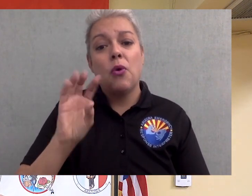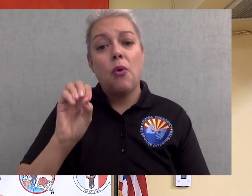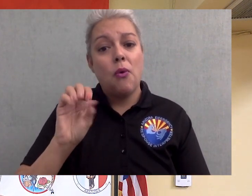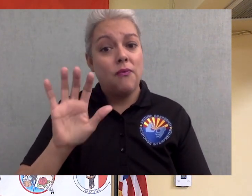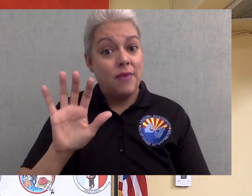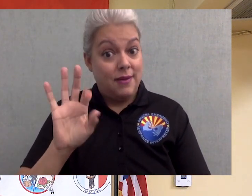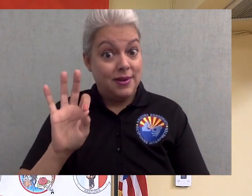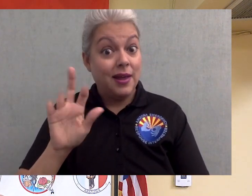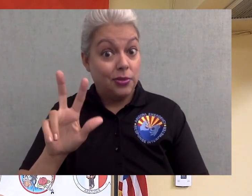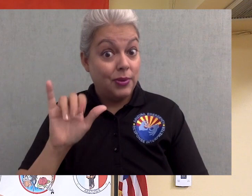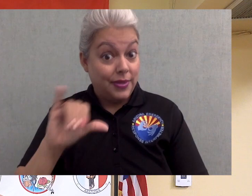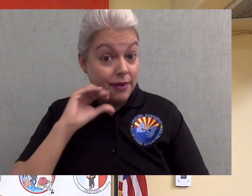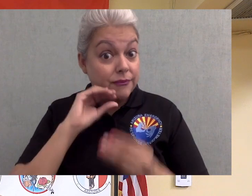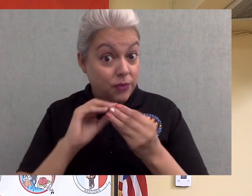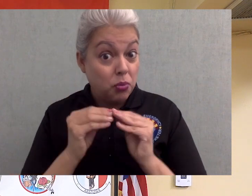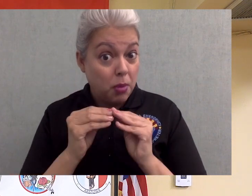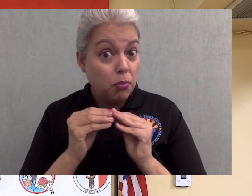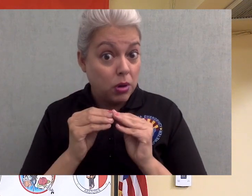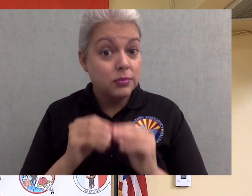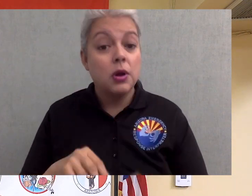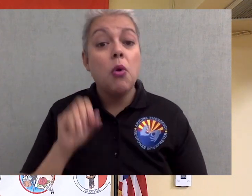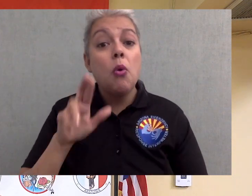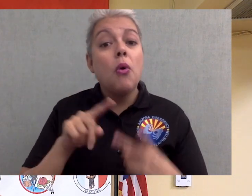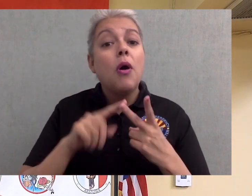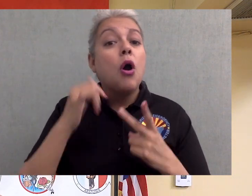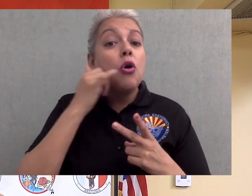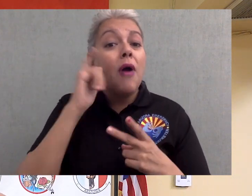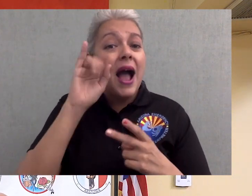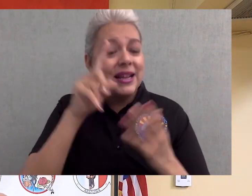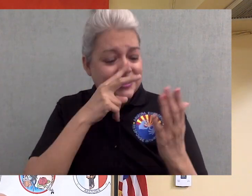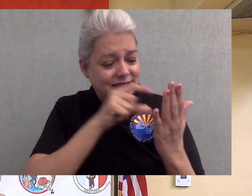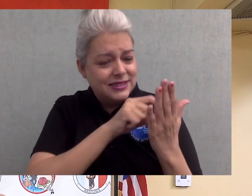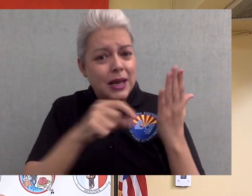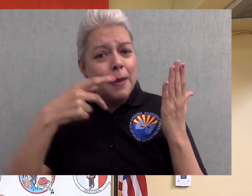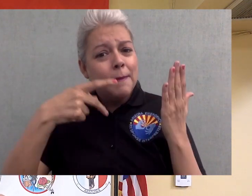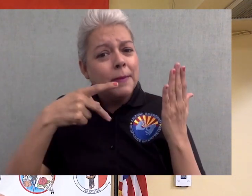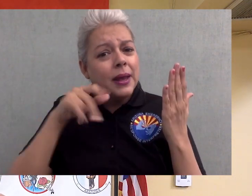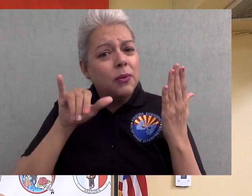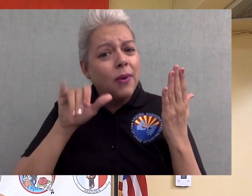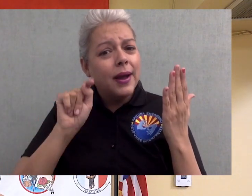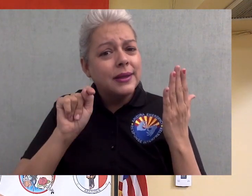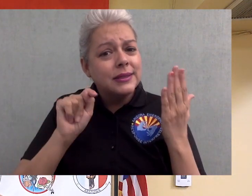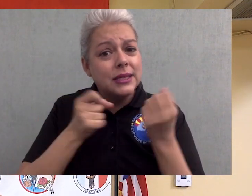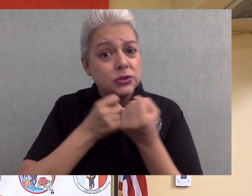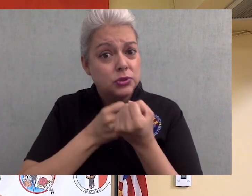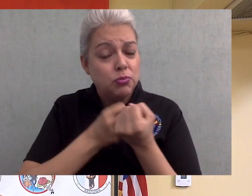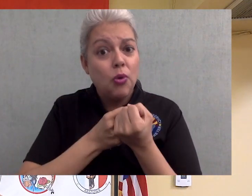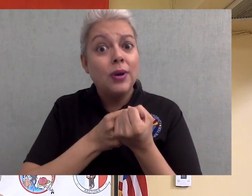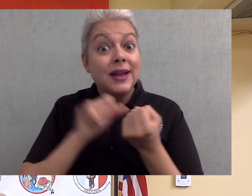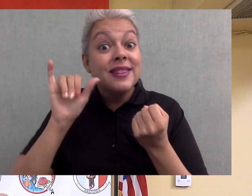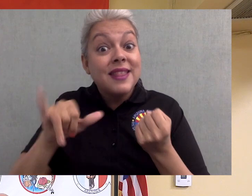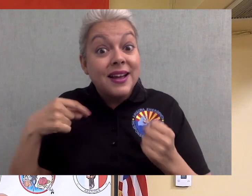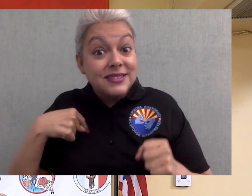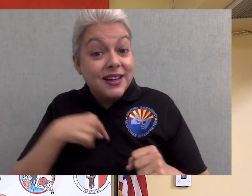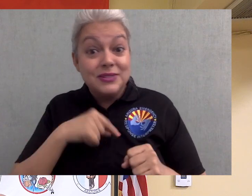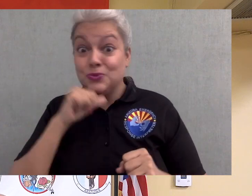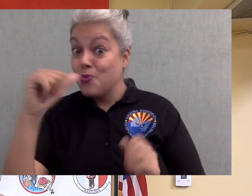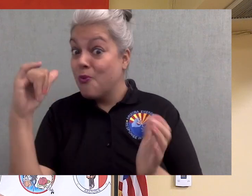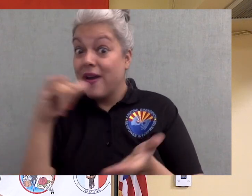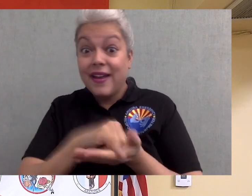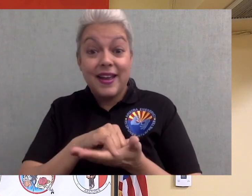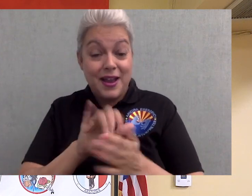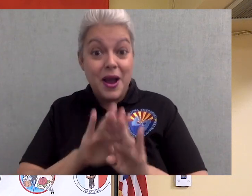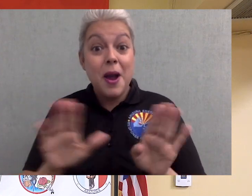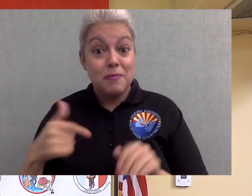833-364-0593, or caller ID may show PYT support. Please don't hang up. It is important that